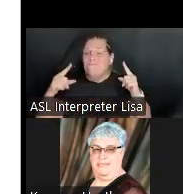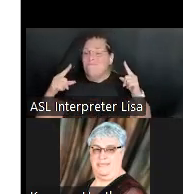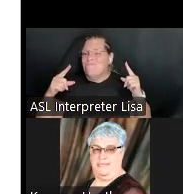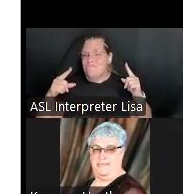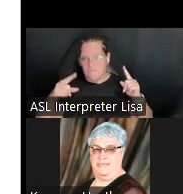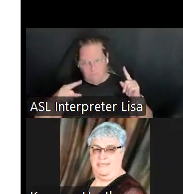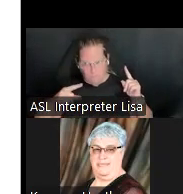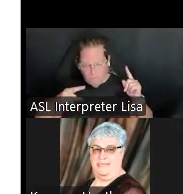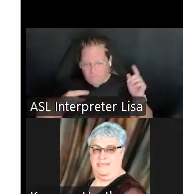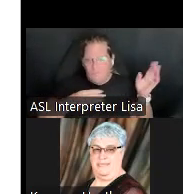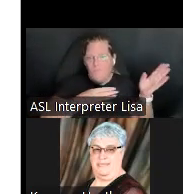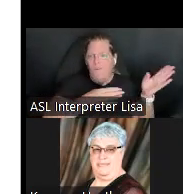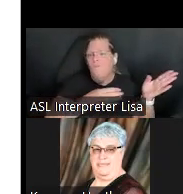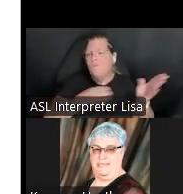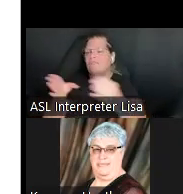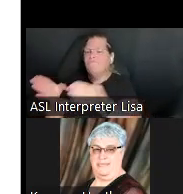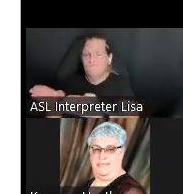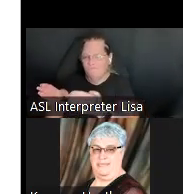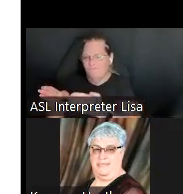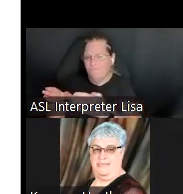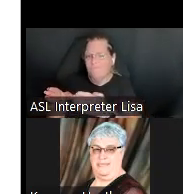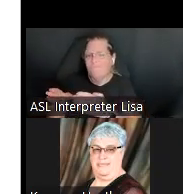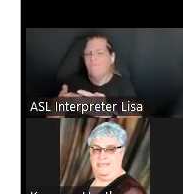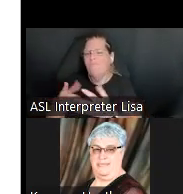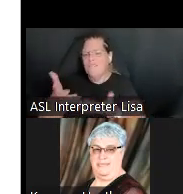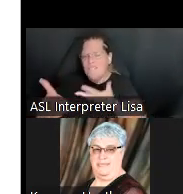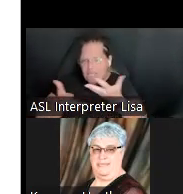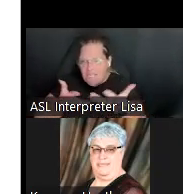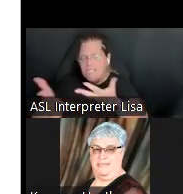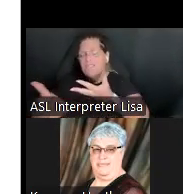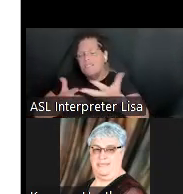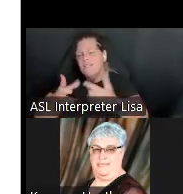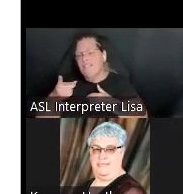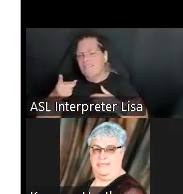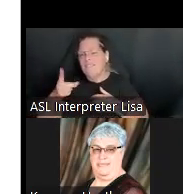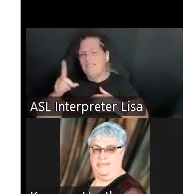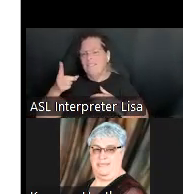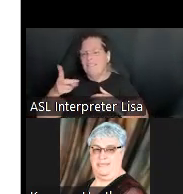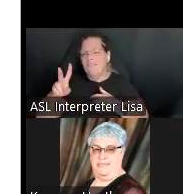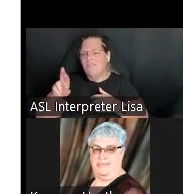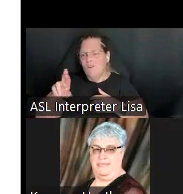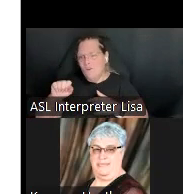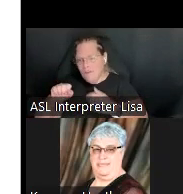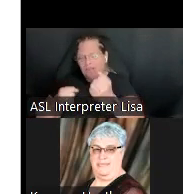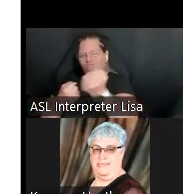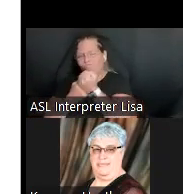try some with the guidance from DVRS, try something else that they'd also